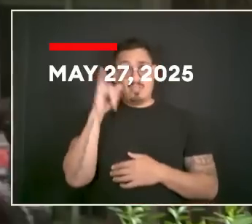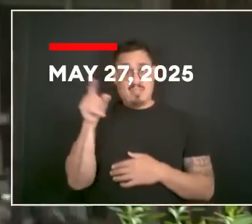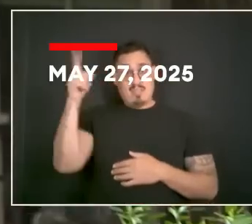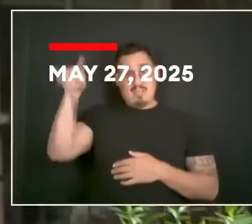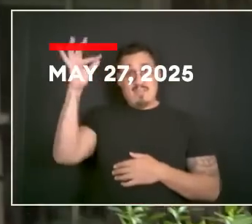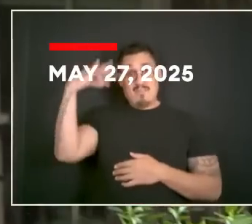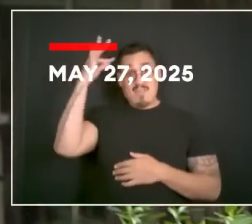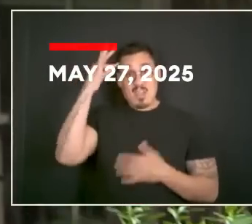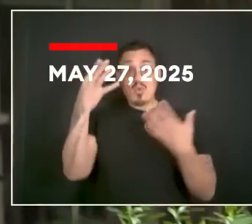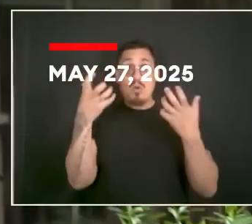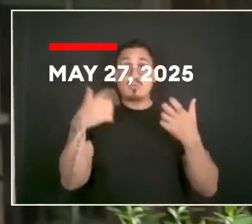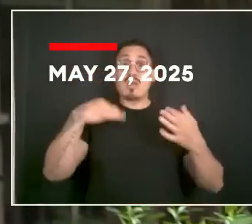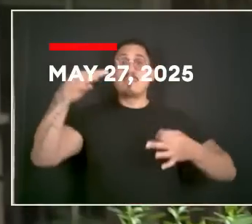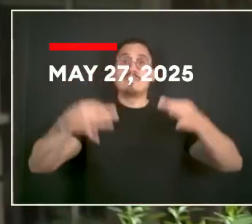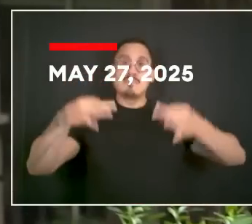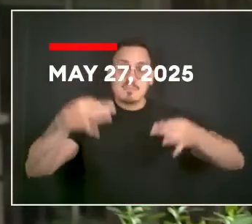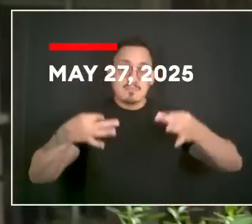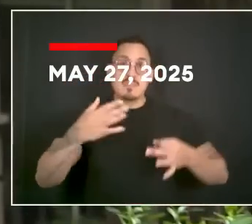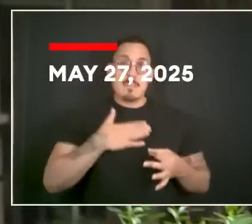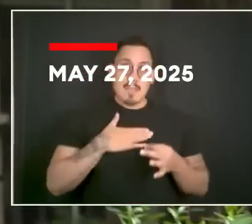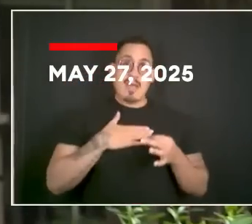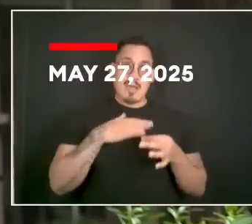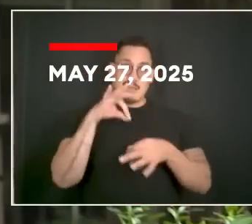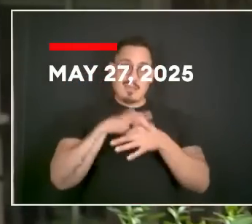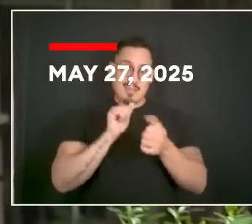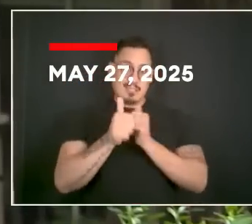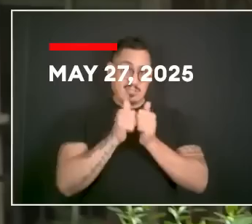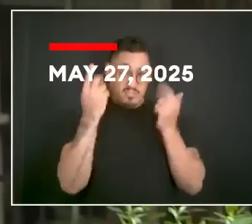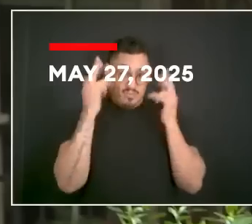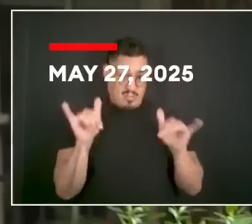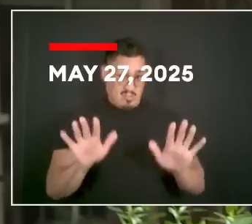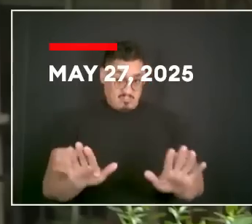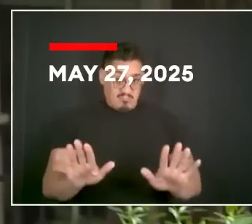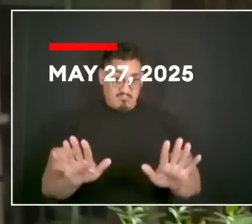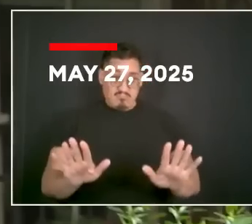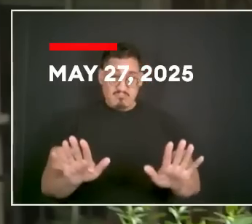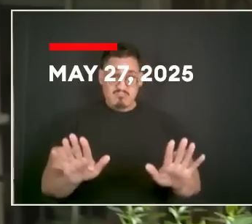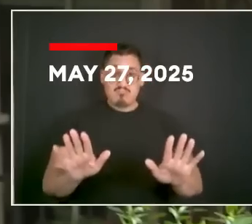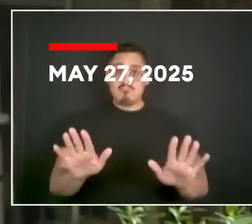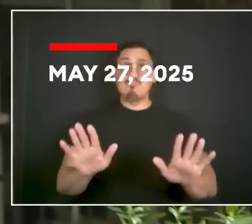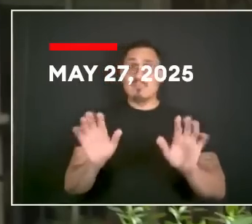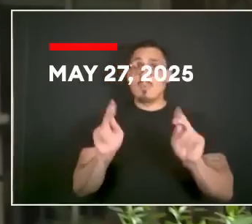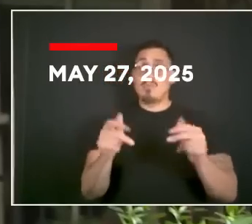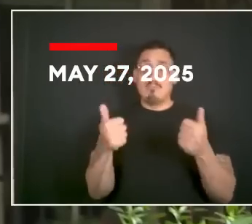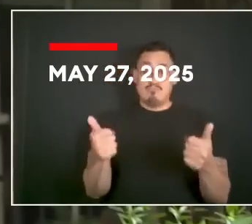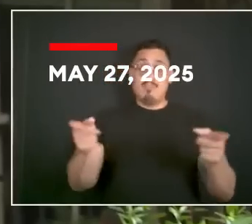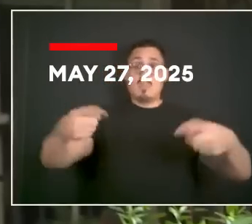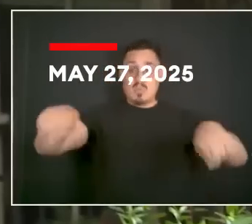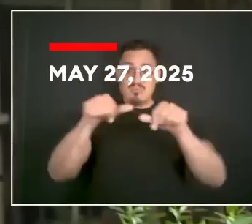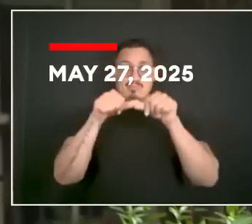I mean, do we realize that? I was going to be there with you. So. Yes, okay. And so y'all keep saying